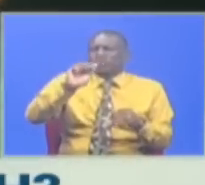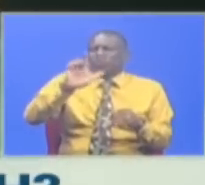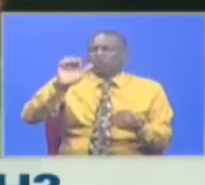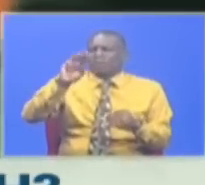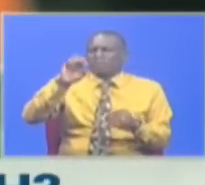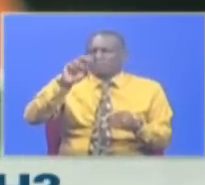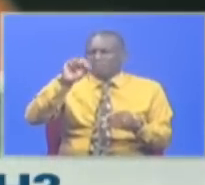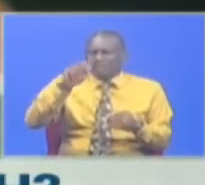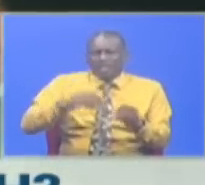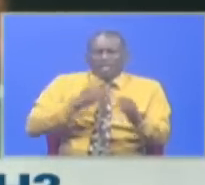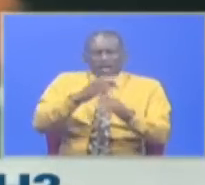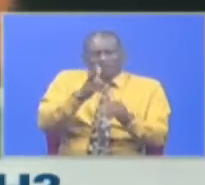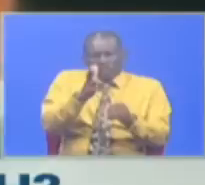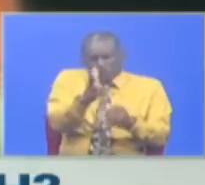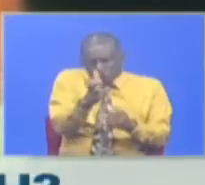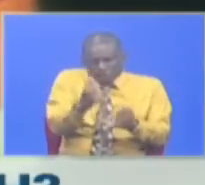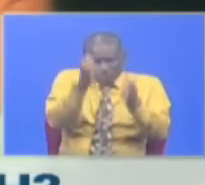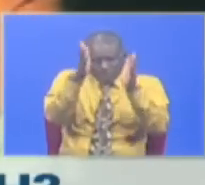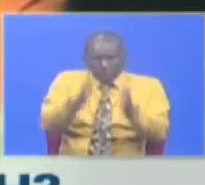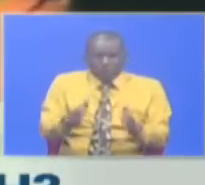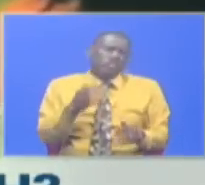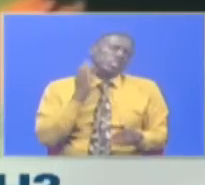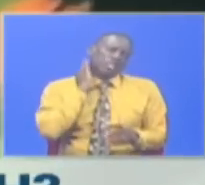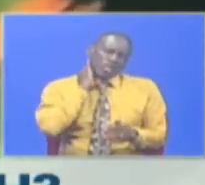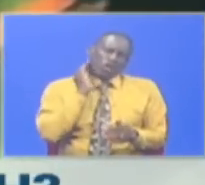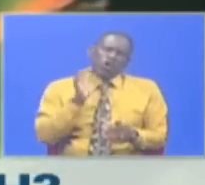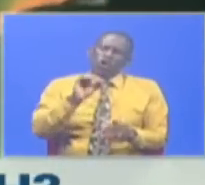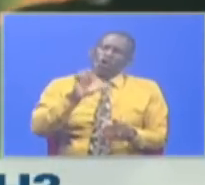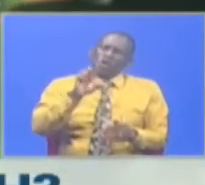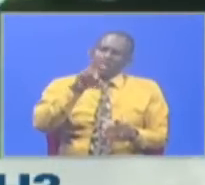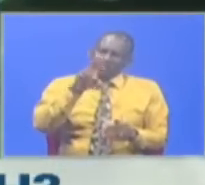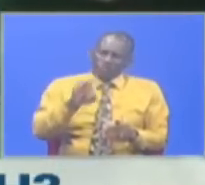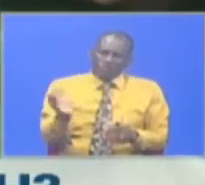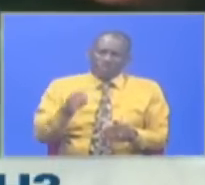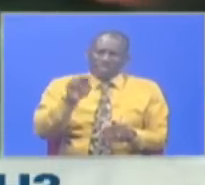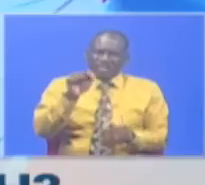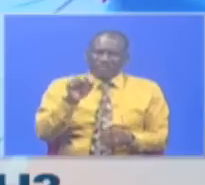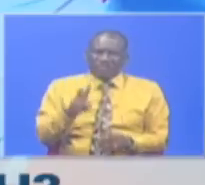entertainer in the neck. Olive Barrows, NTV.